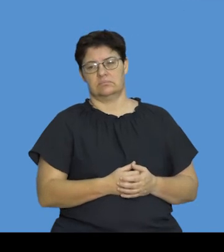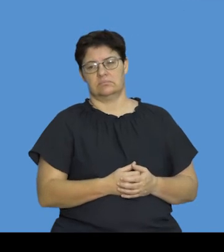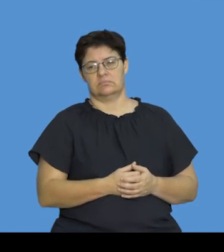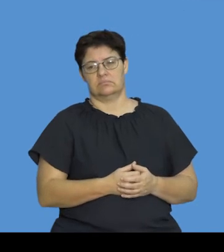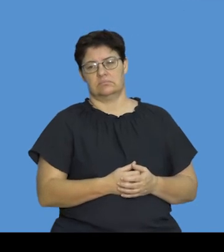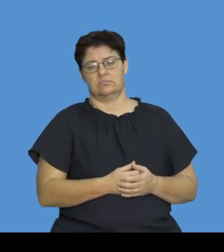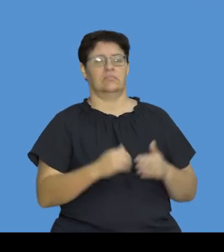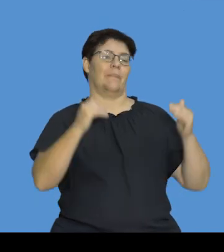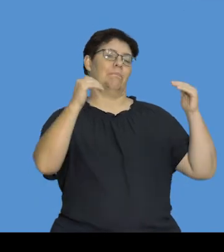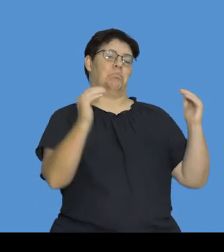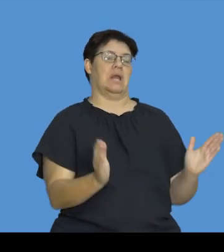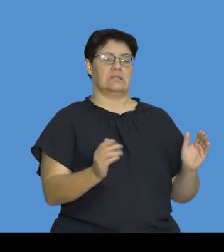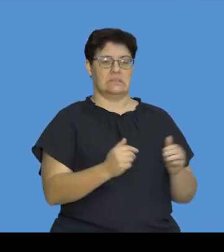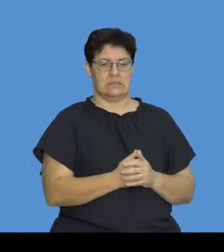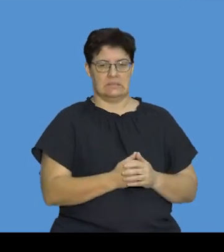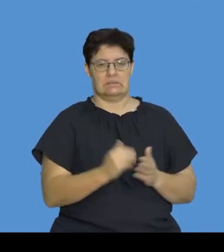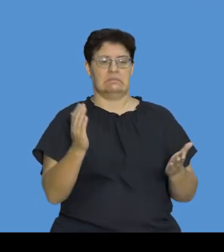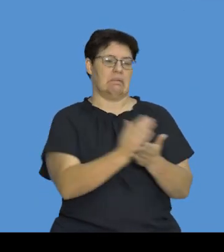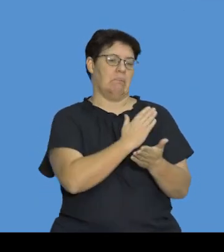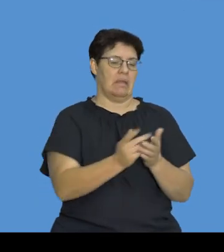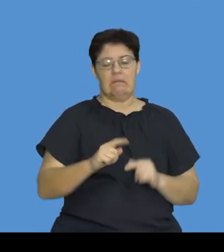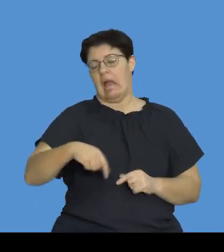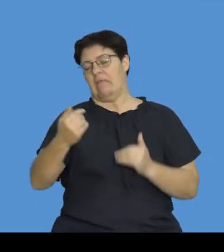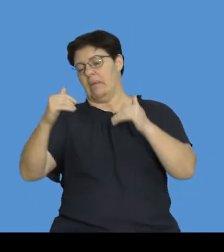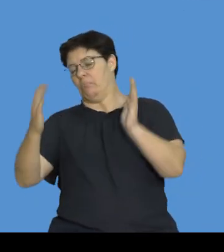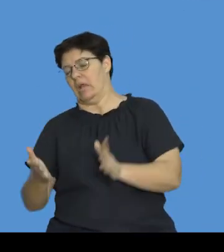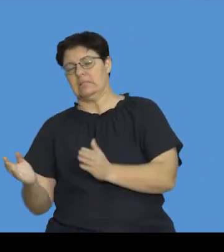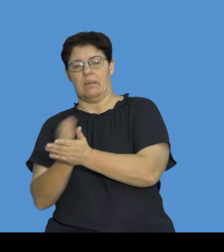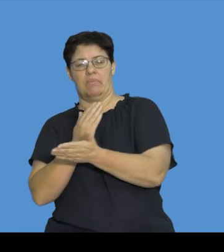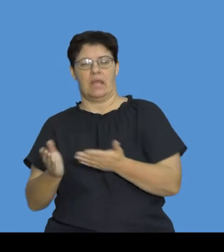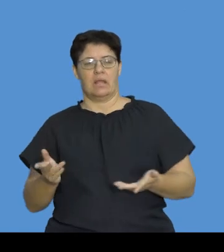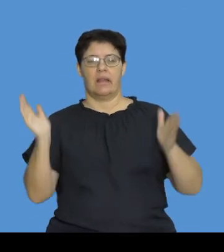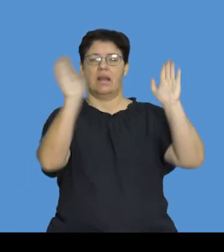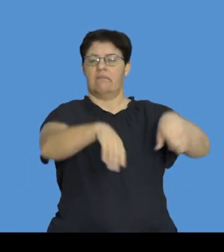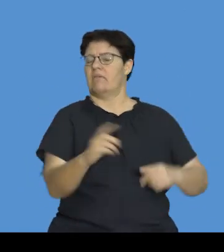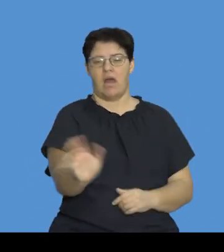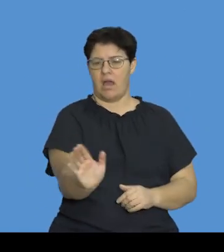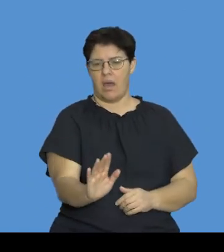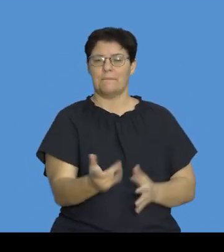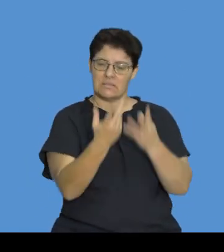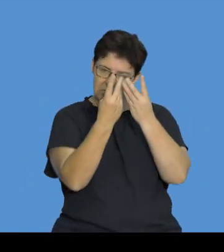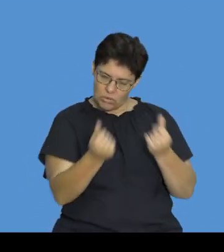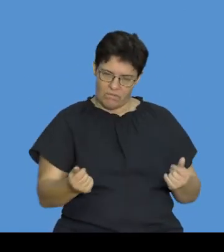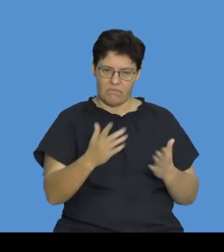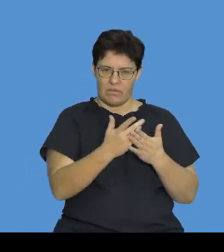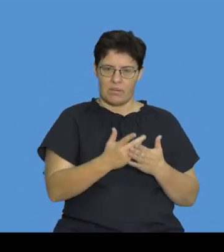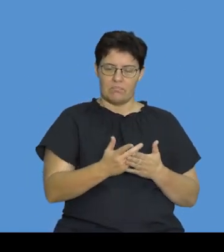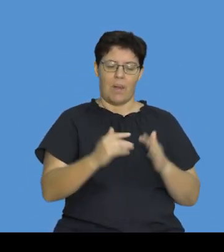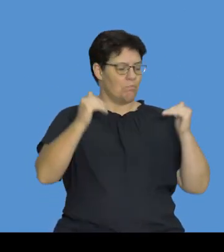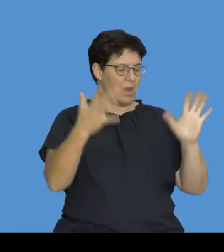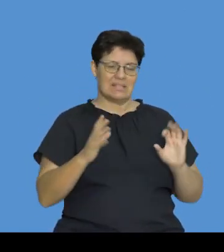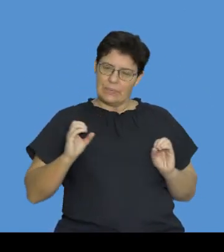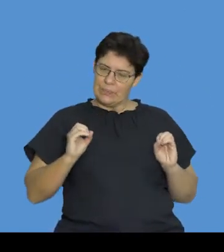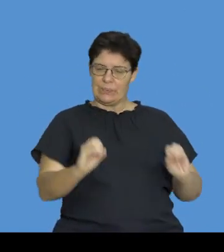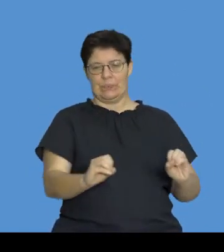maybe in brackets something, and then in another bracket something, and then you just leave it like that. No, there must not be brackets if